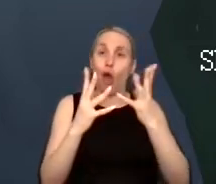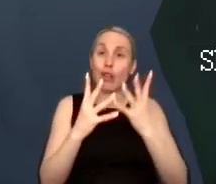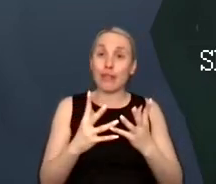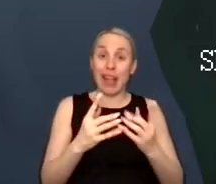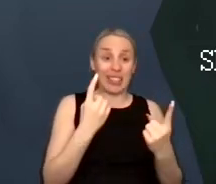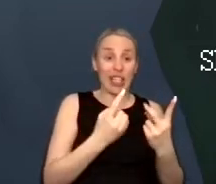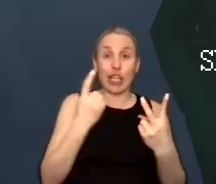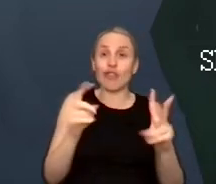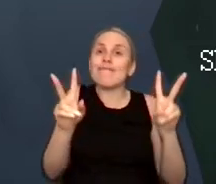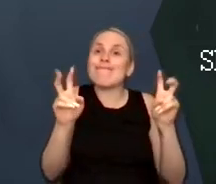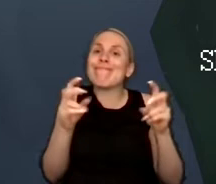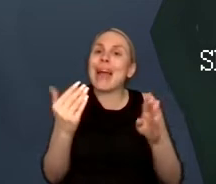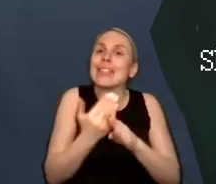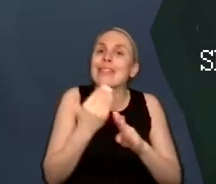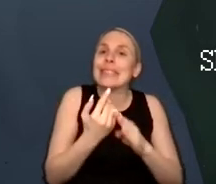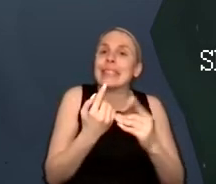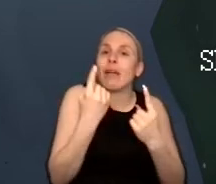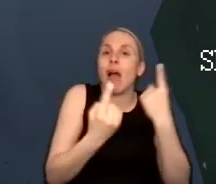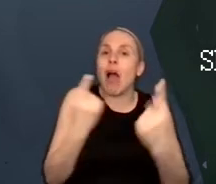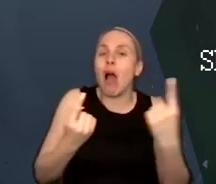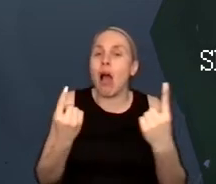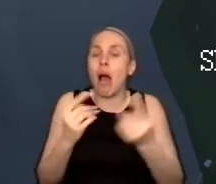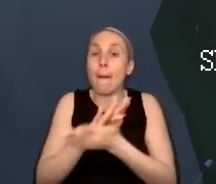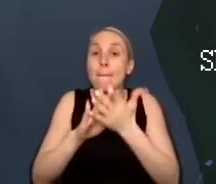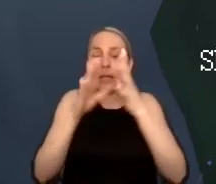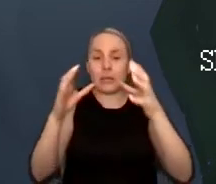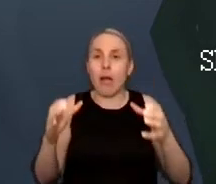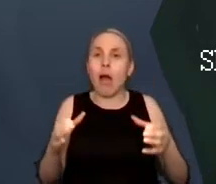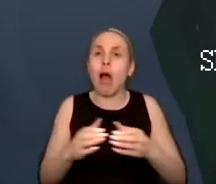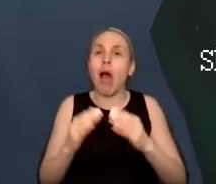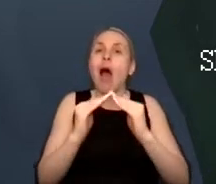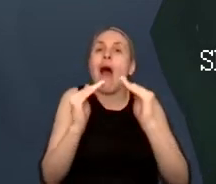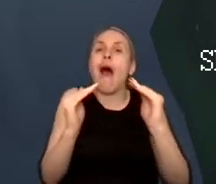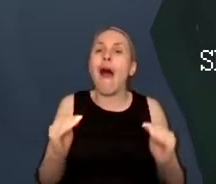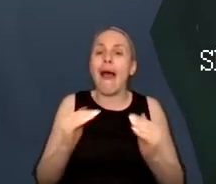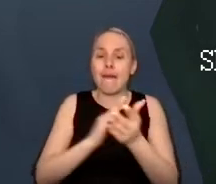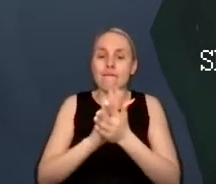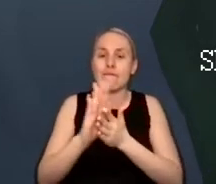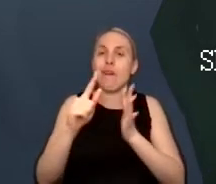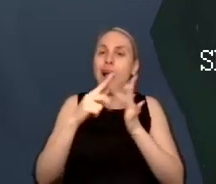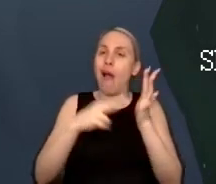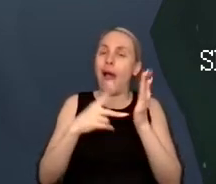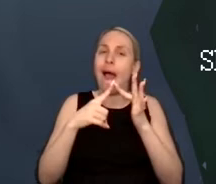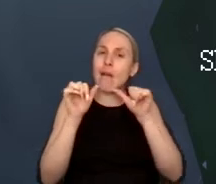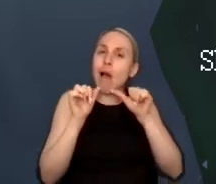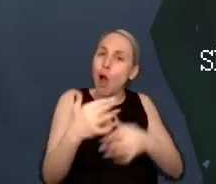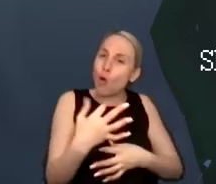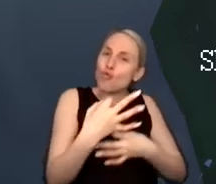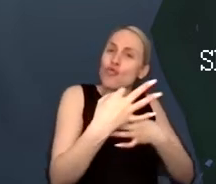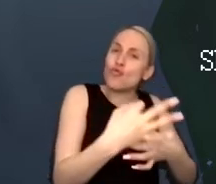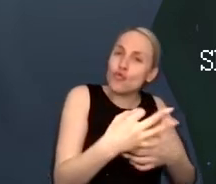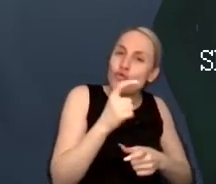we explored the hive as a maybe more compelling metaphor for like